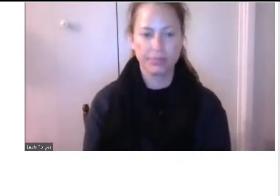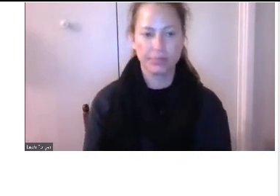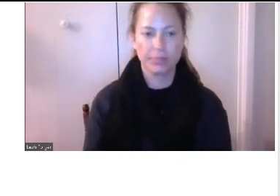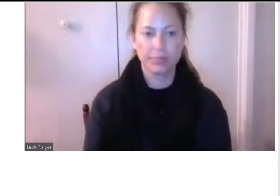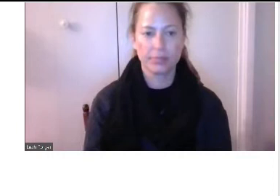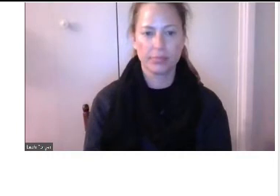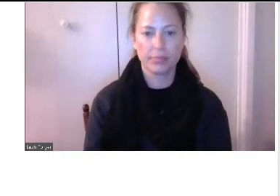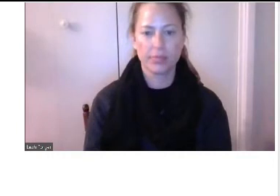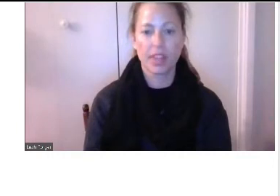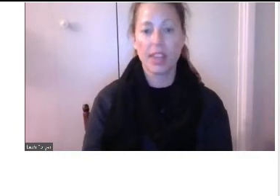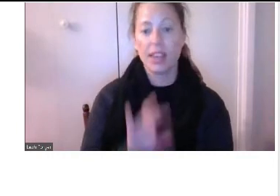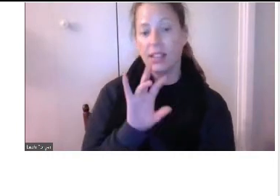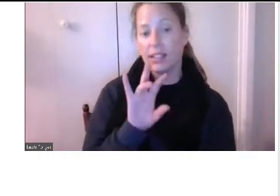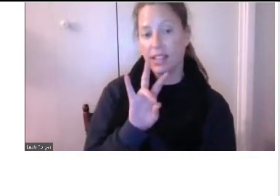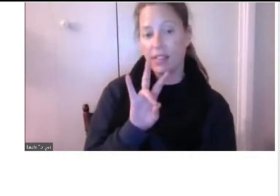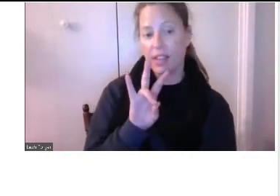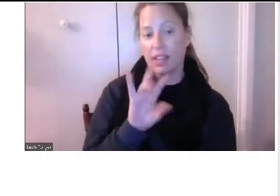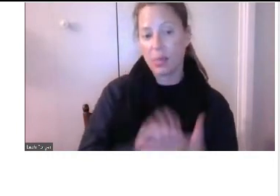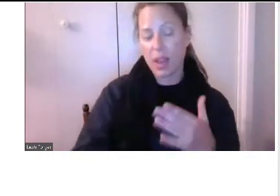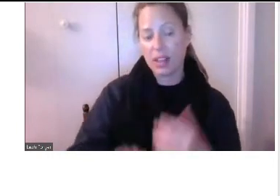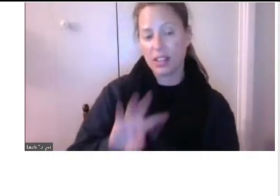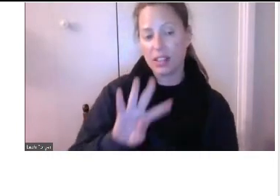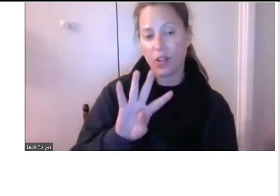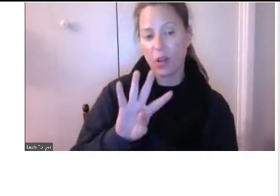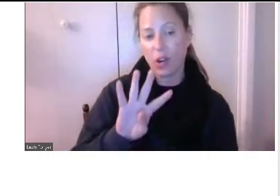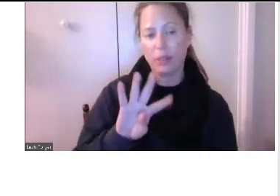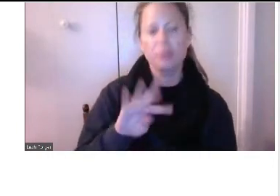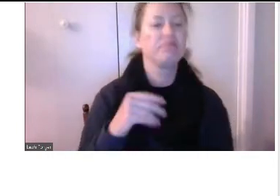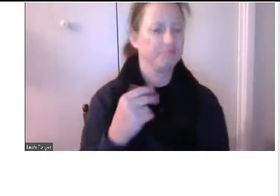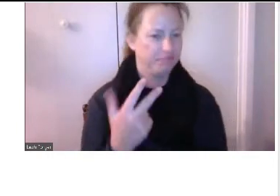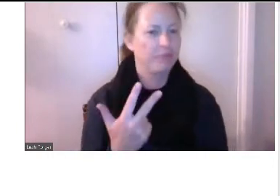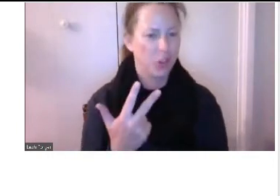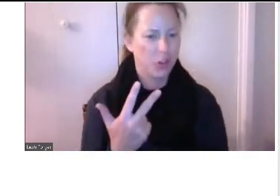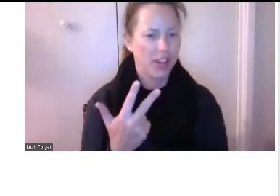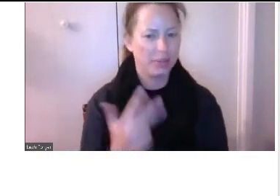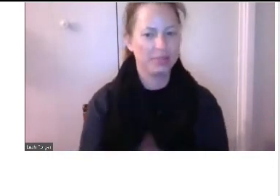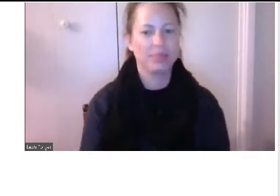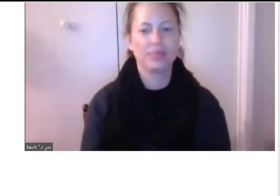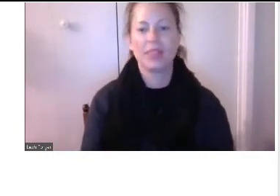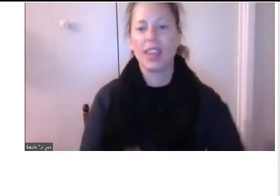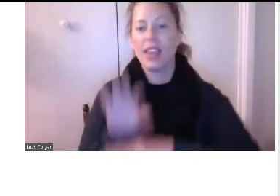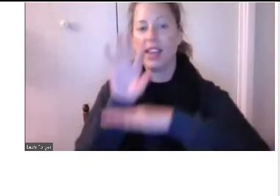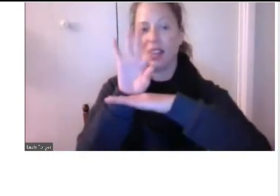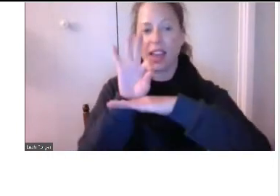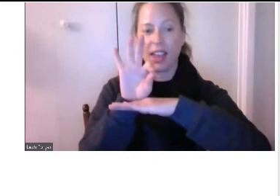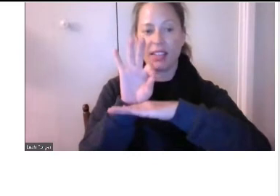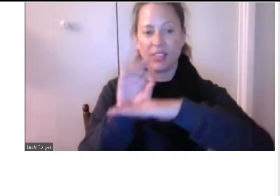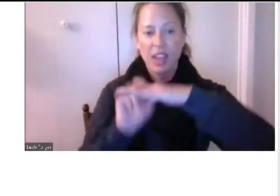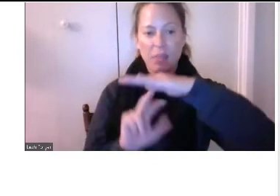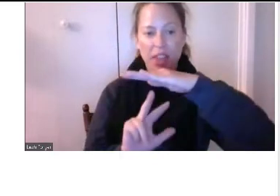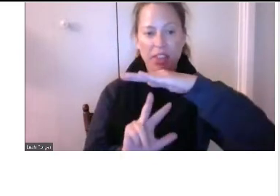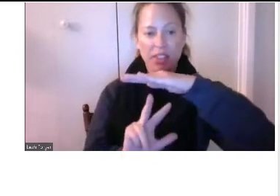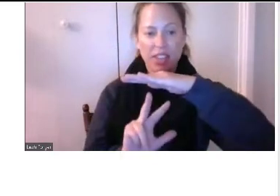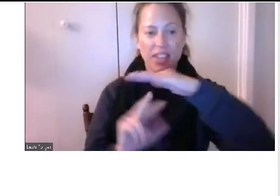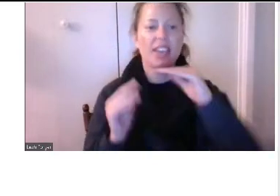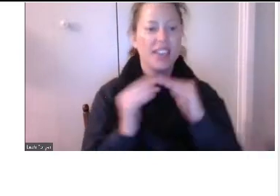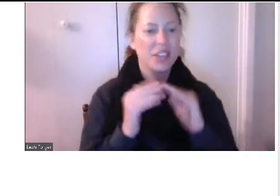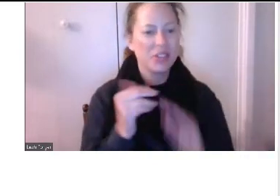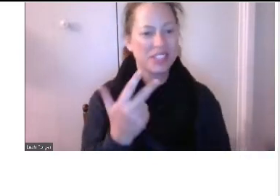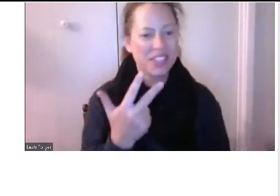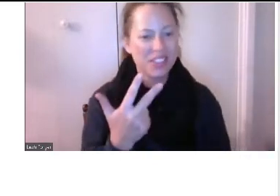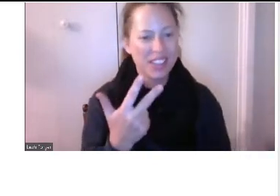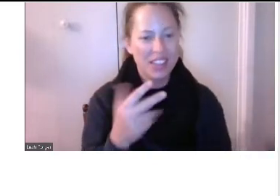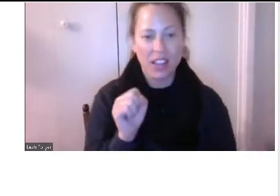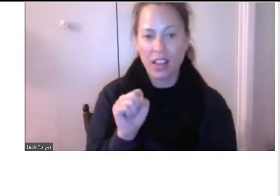7 minus 4 is 3. 9 divided by 3 is 3. So my slope between these